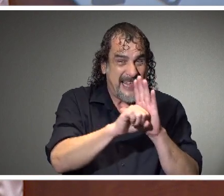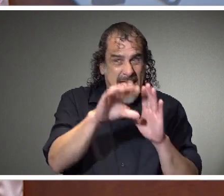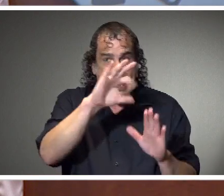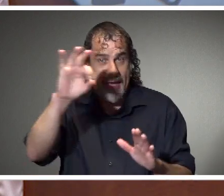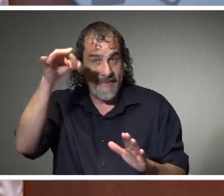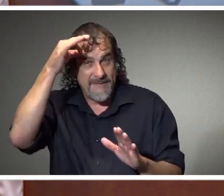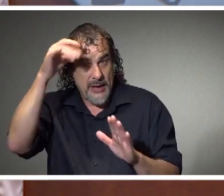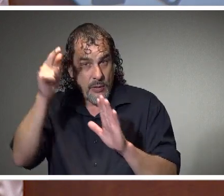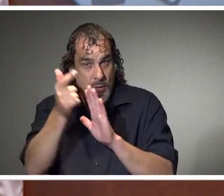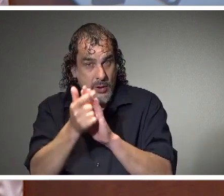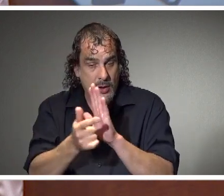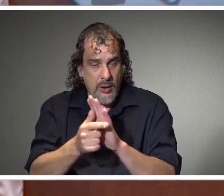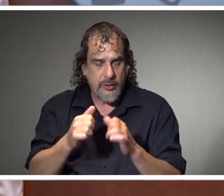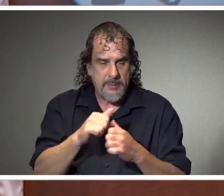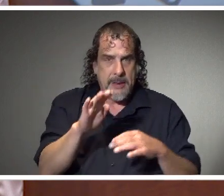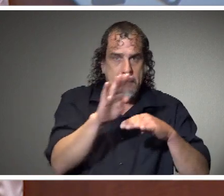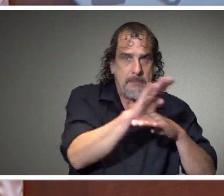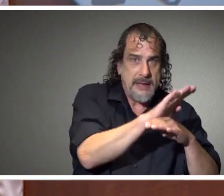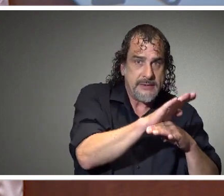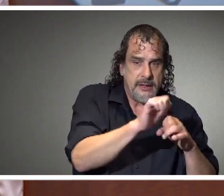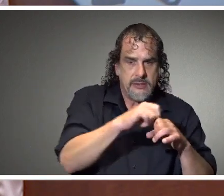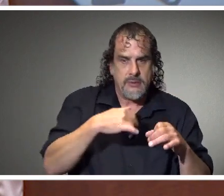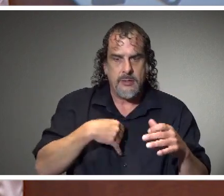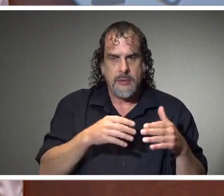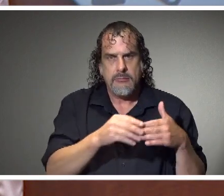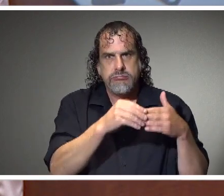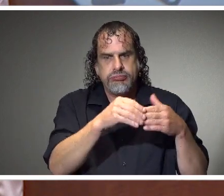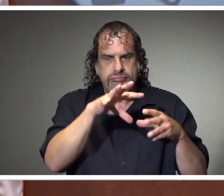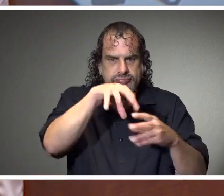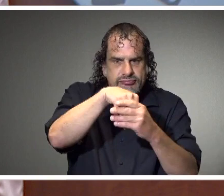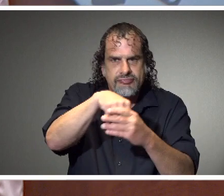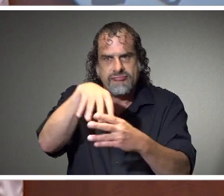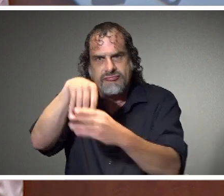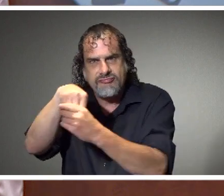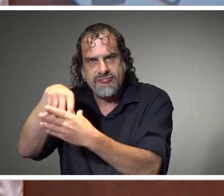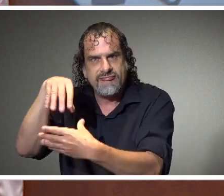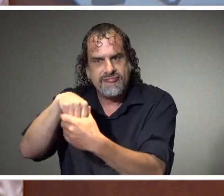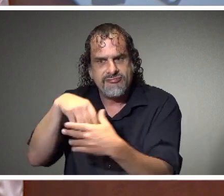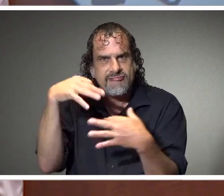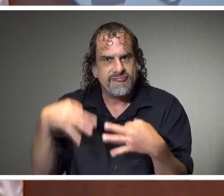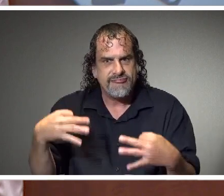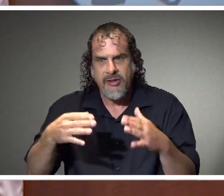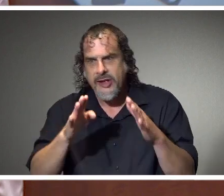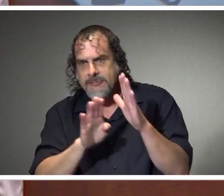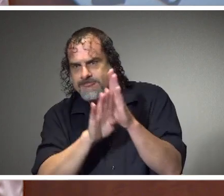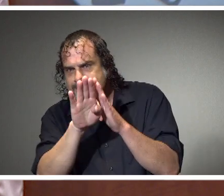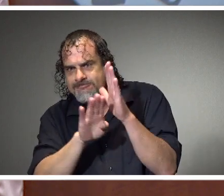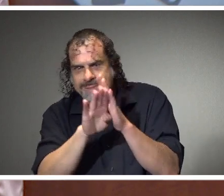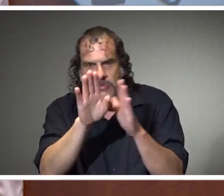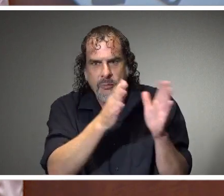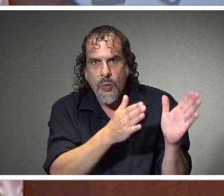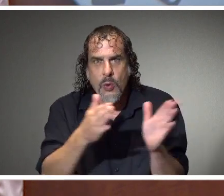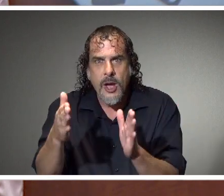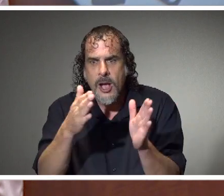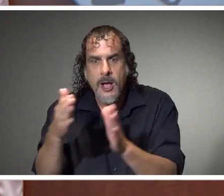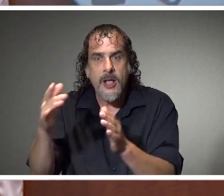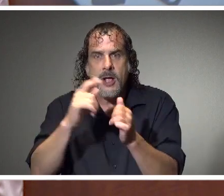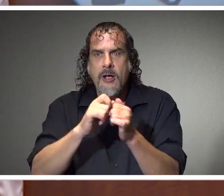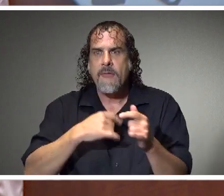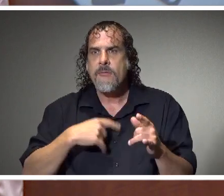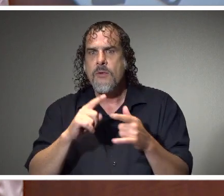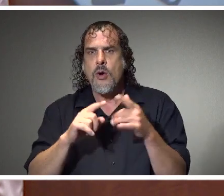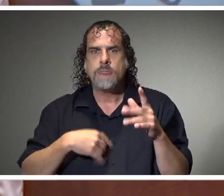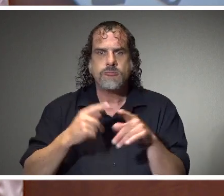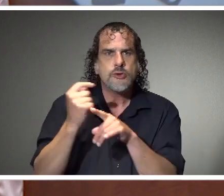business-led and an employer-led entity to develop strategy and monitor that strategy for strategic